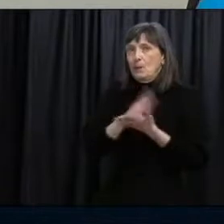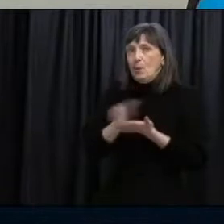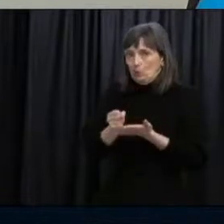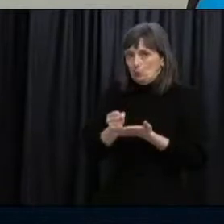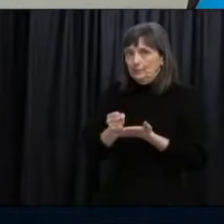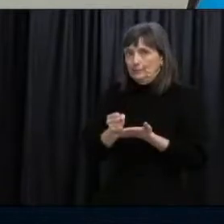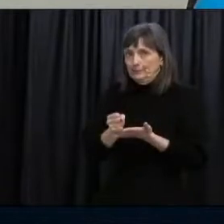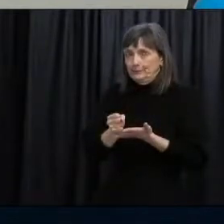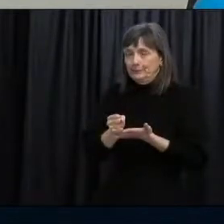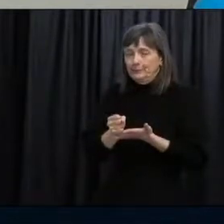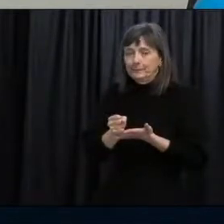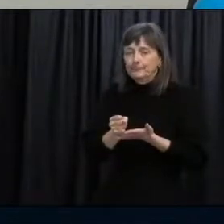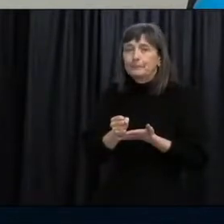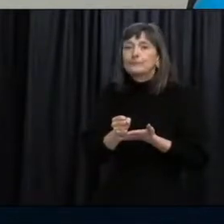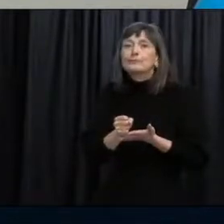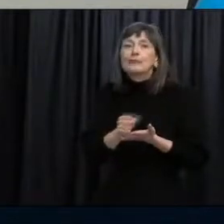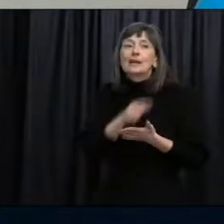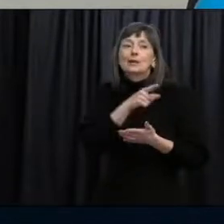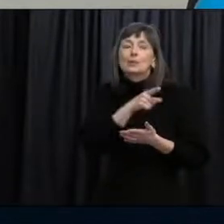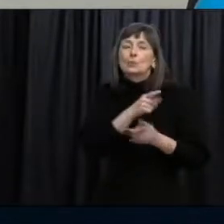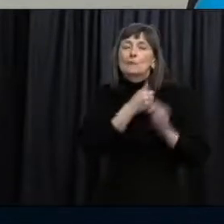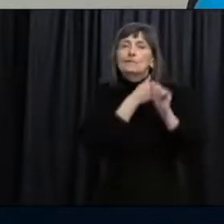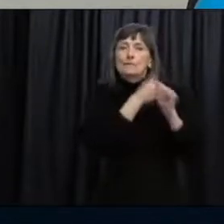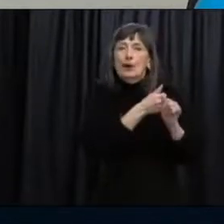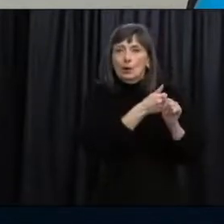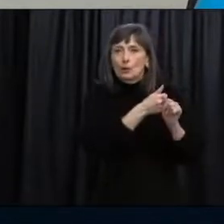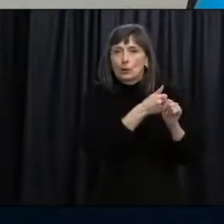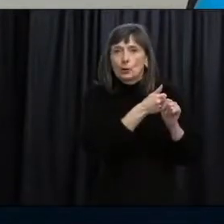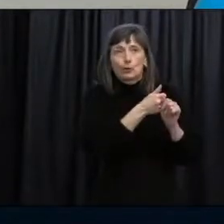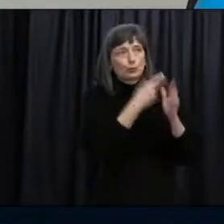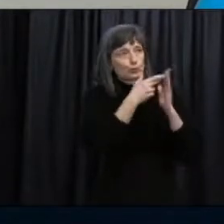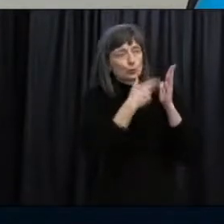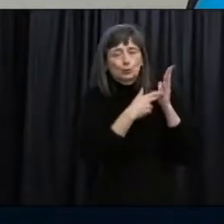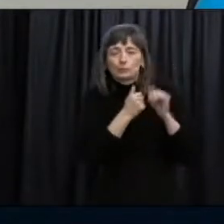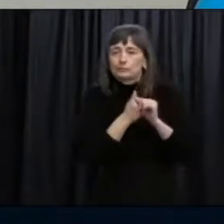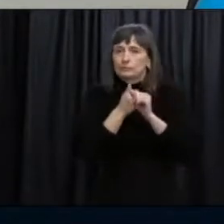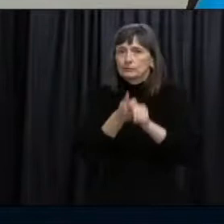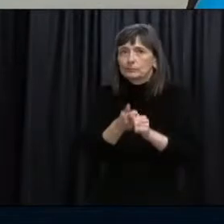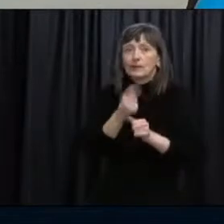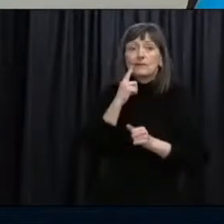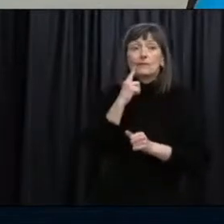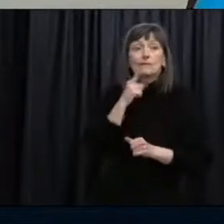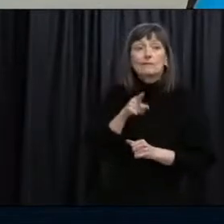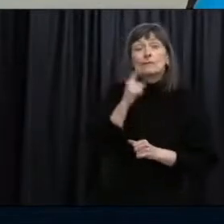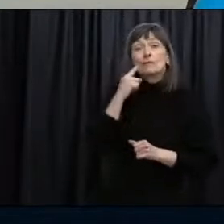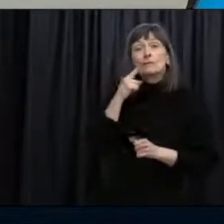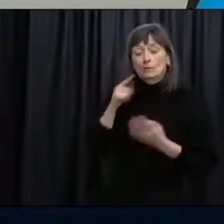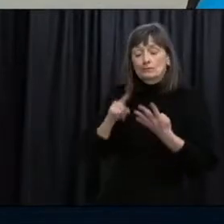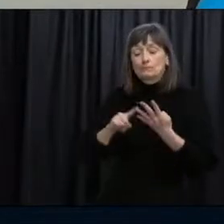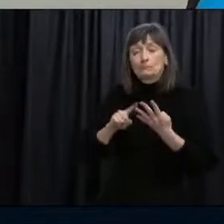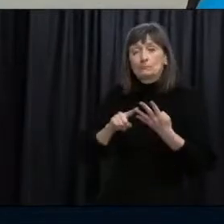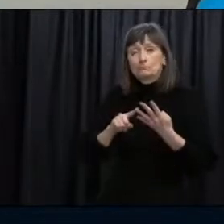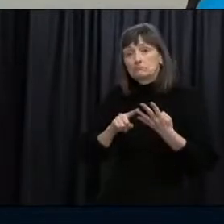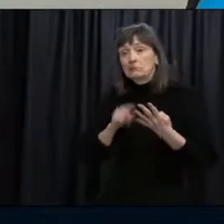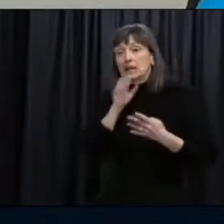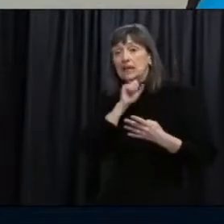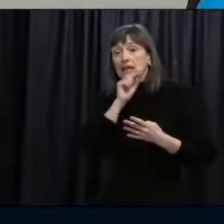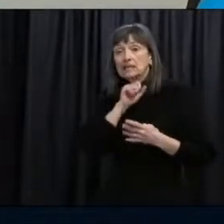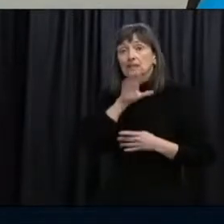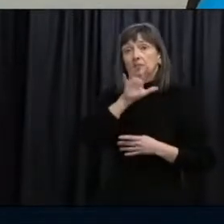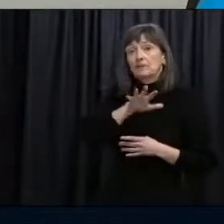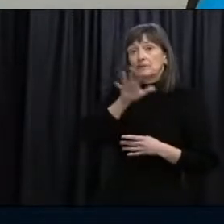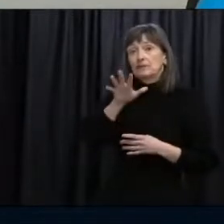These will be used consistent with NACI guidelines. So essentially, it's for individuals who are eligible between the